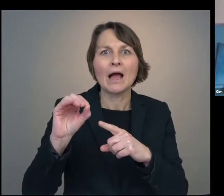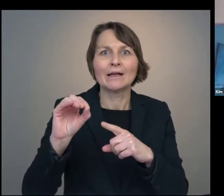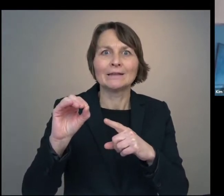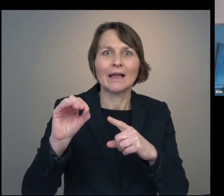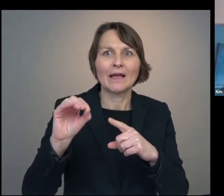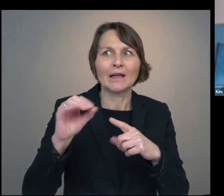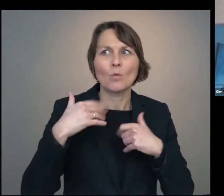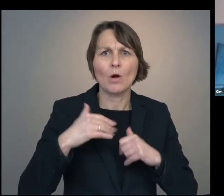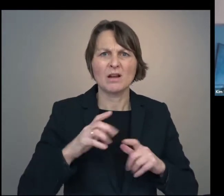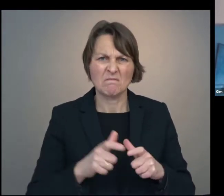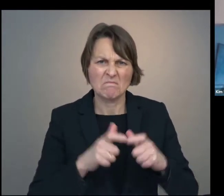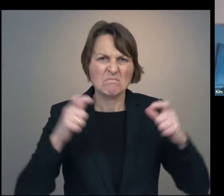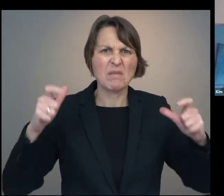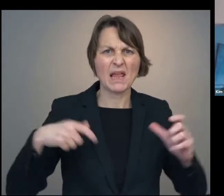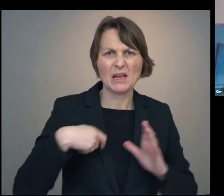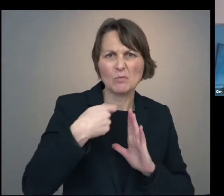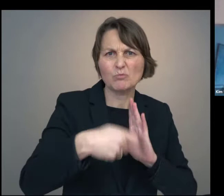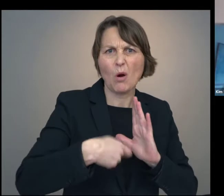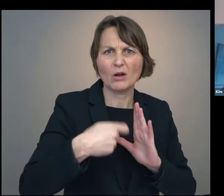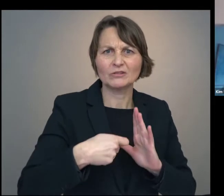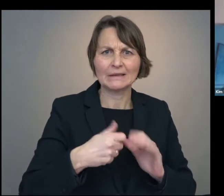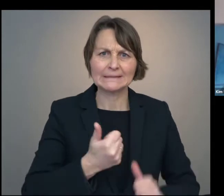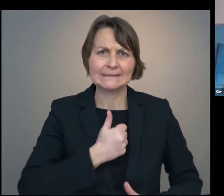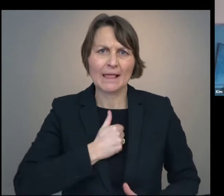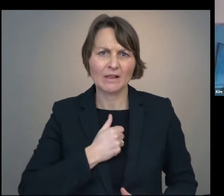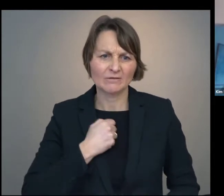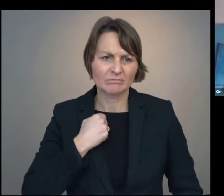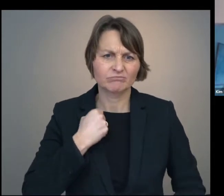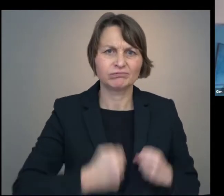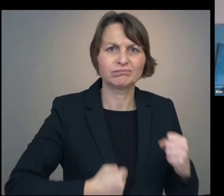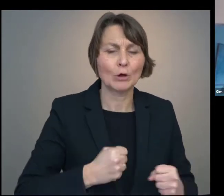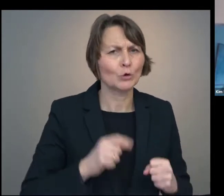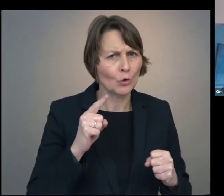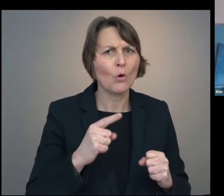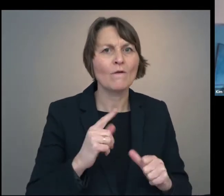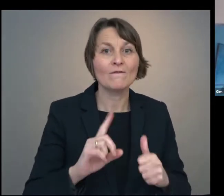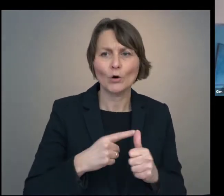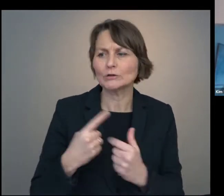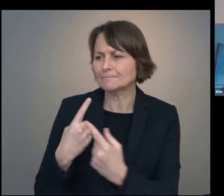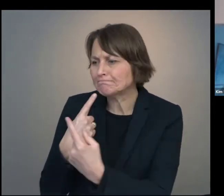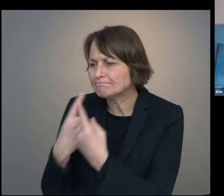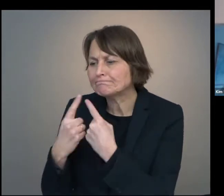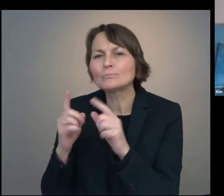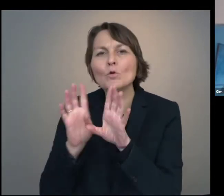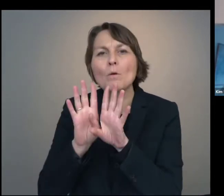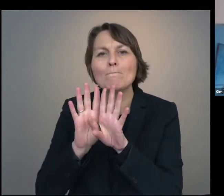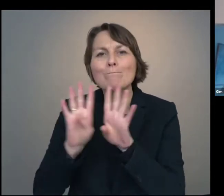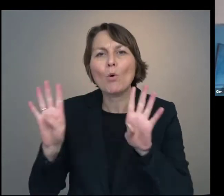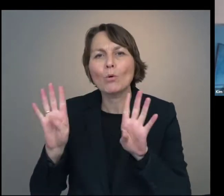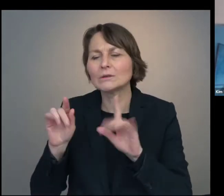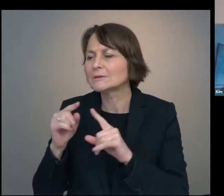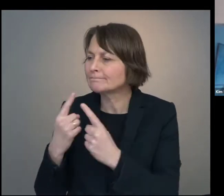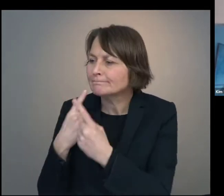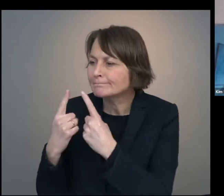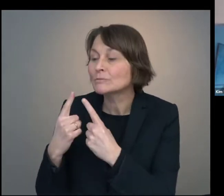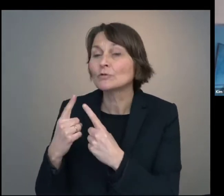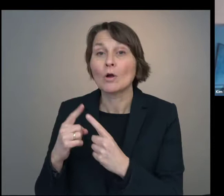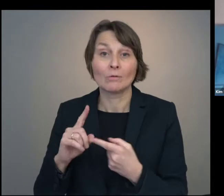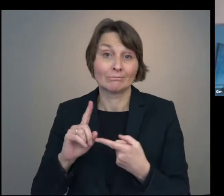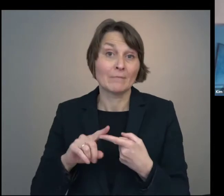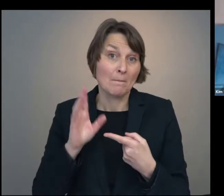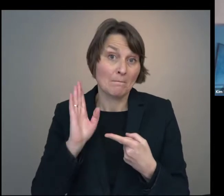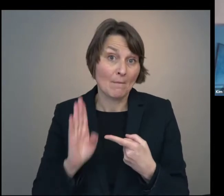larger things without having the board on board, so to say. And so that's one